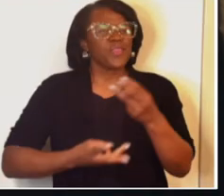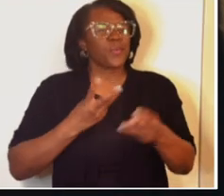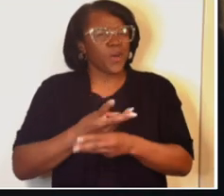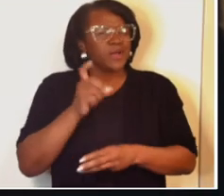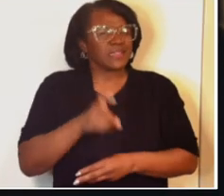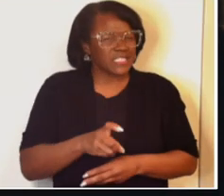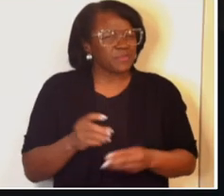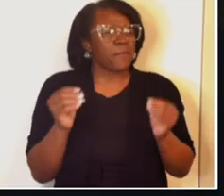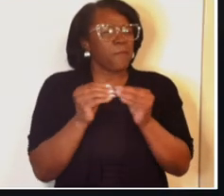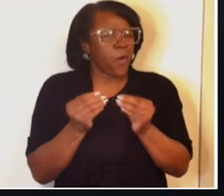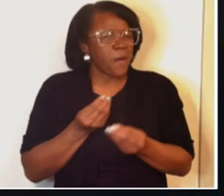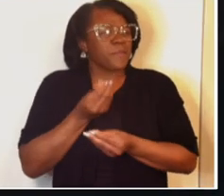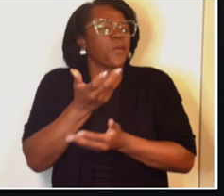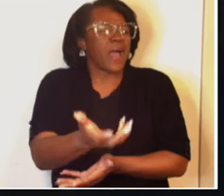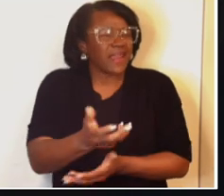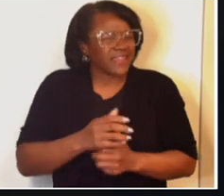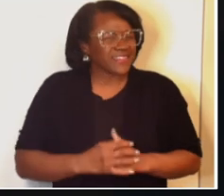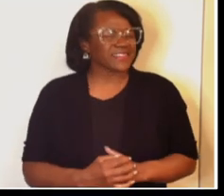poetic.